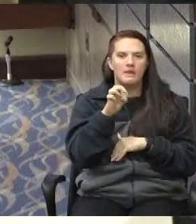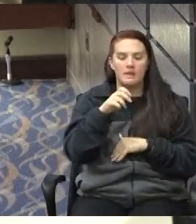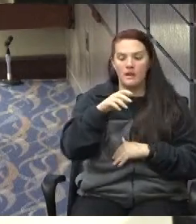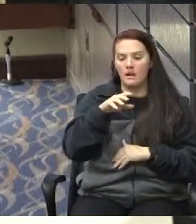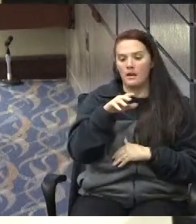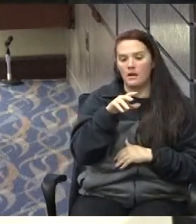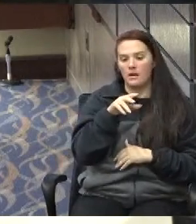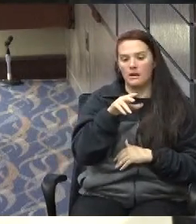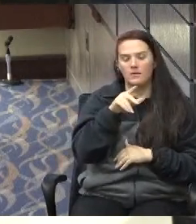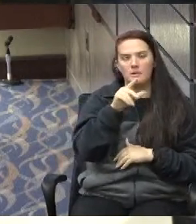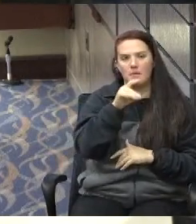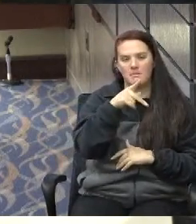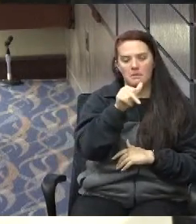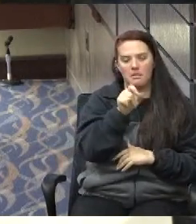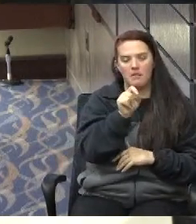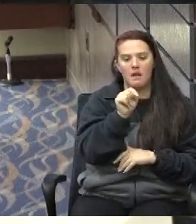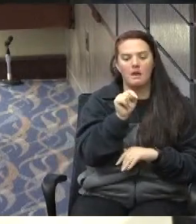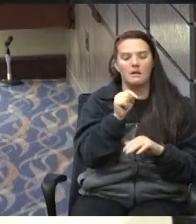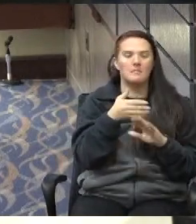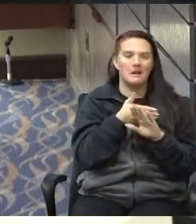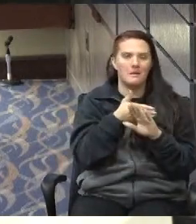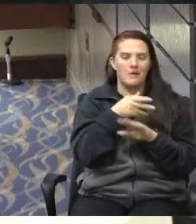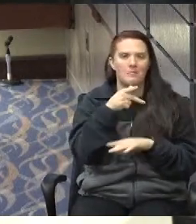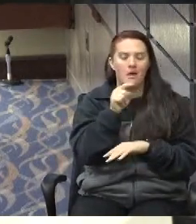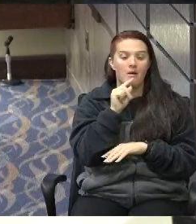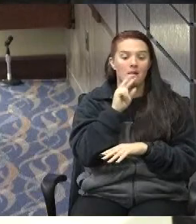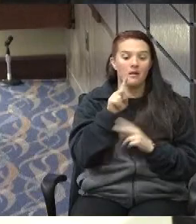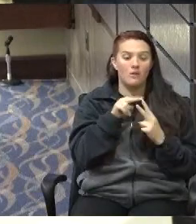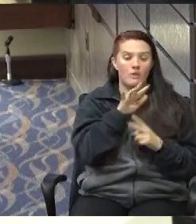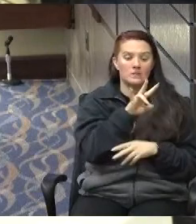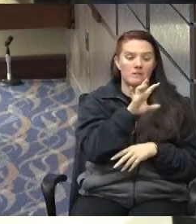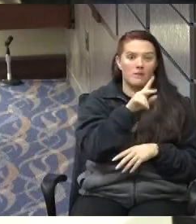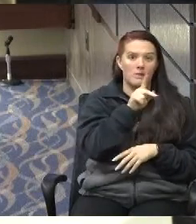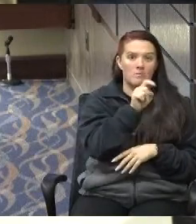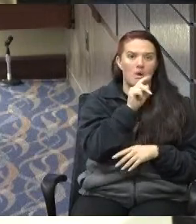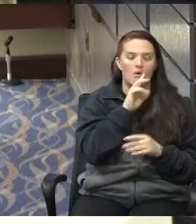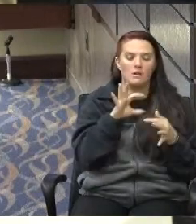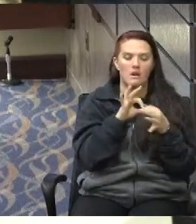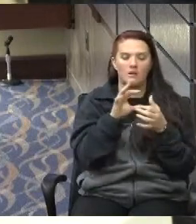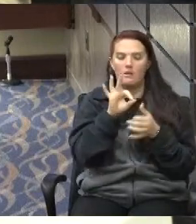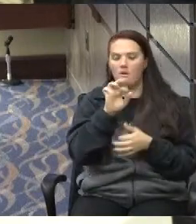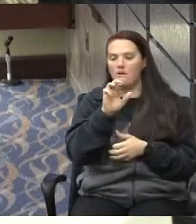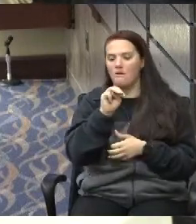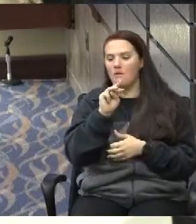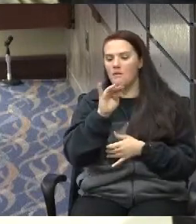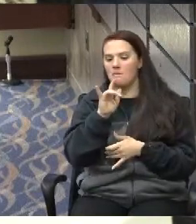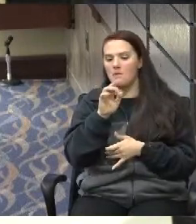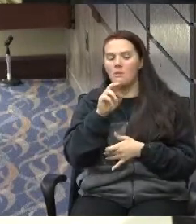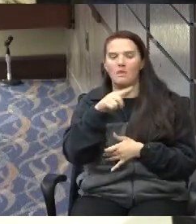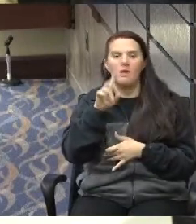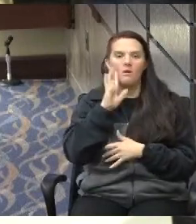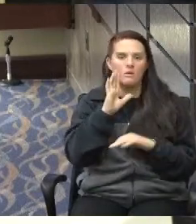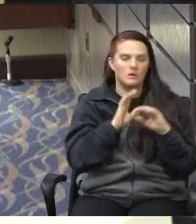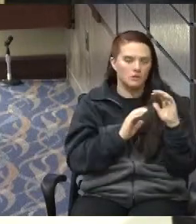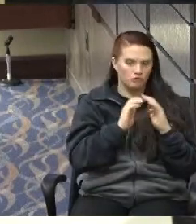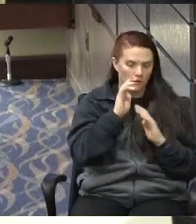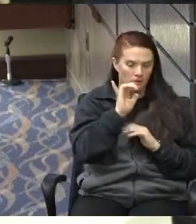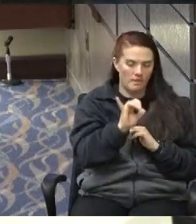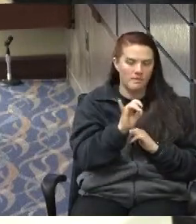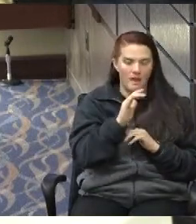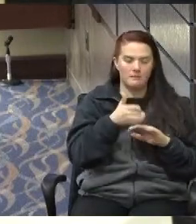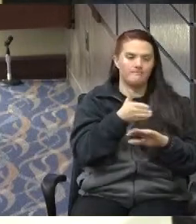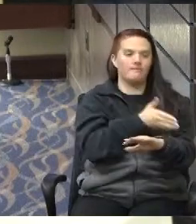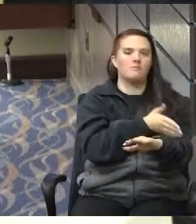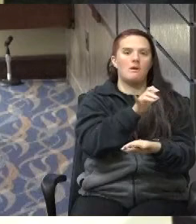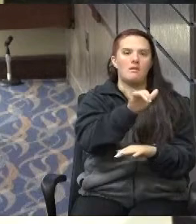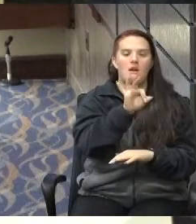plat that once they got to either their 700th lot or connecting the Farm Miller, they would upgrade